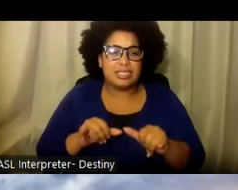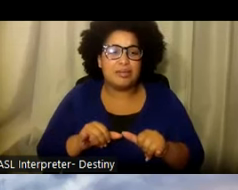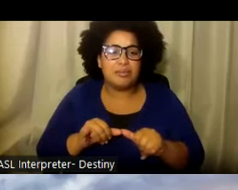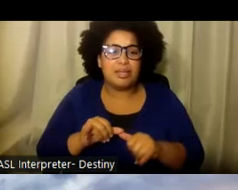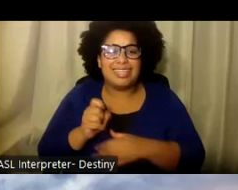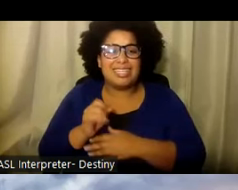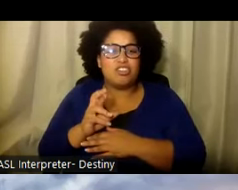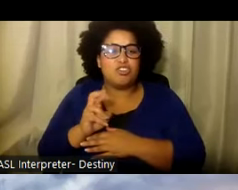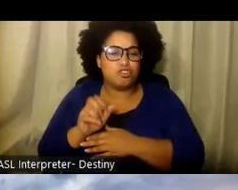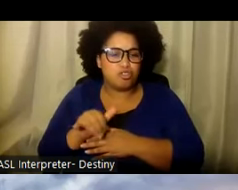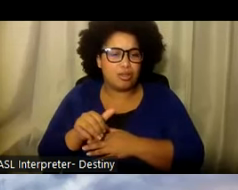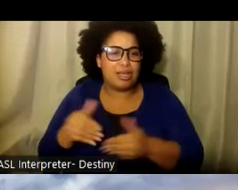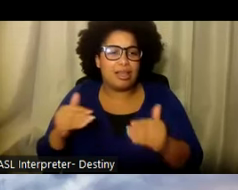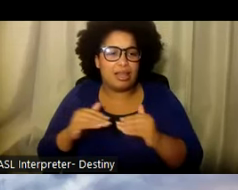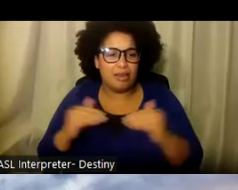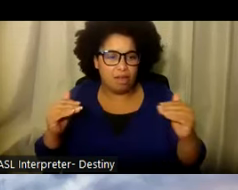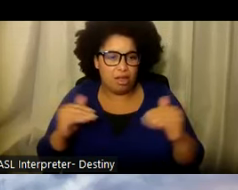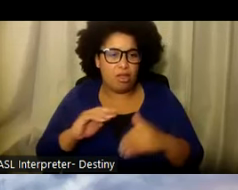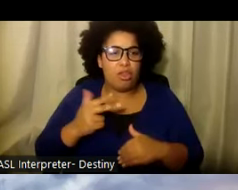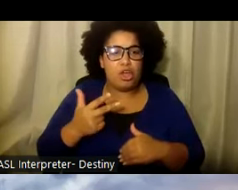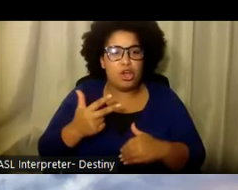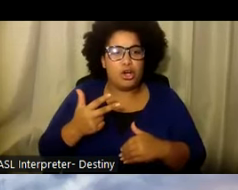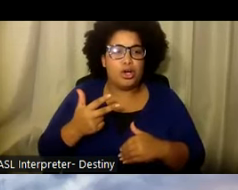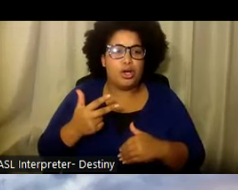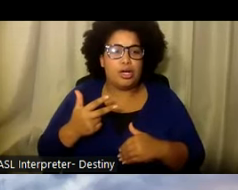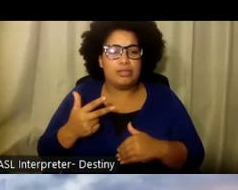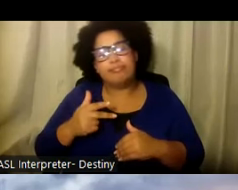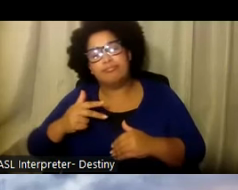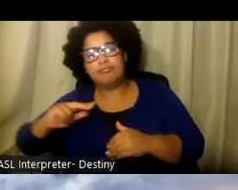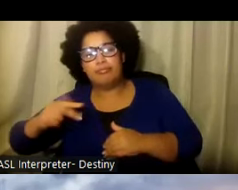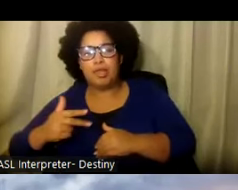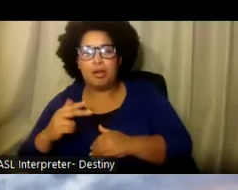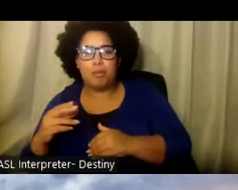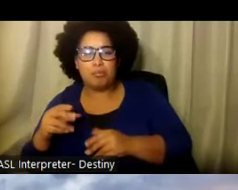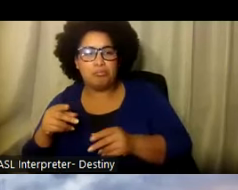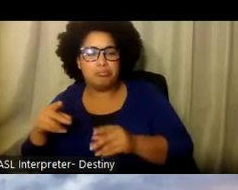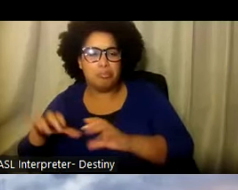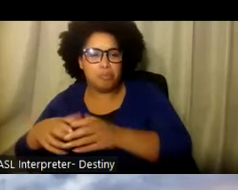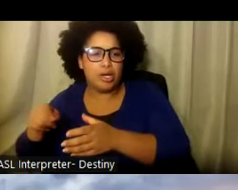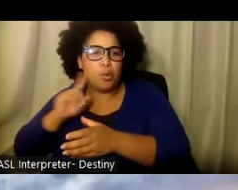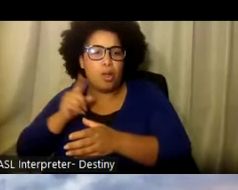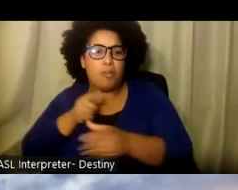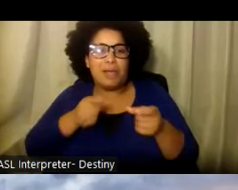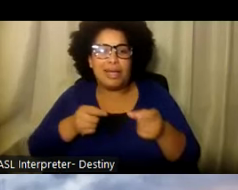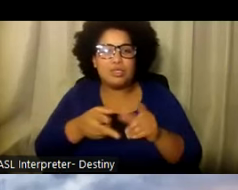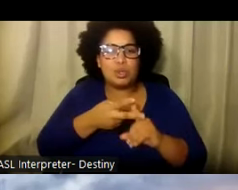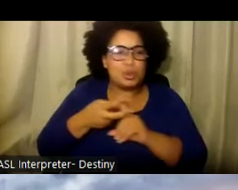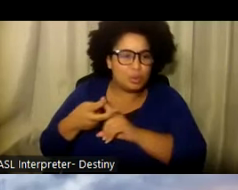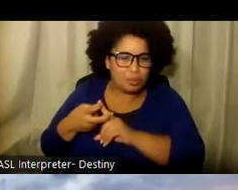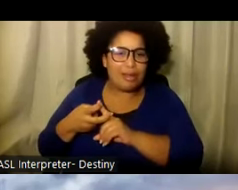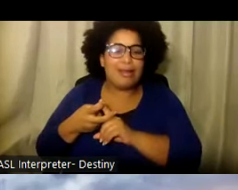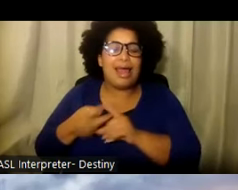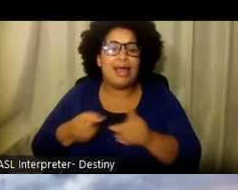third party will manage recruitment and intern placement with service providers, allowing service providers to benefit from